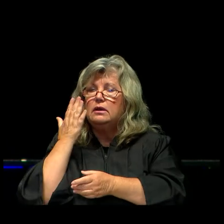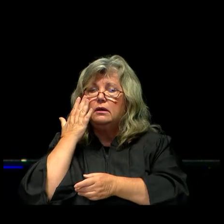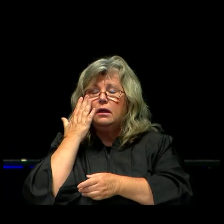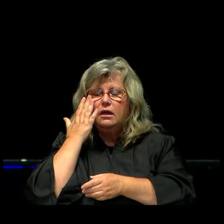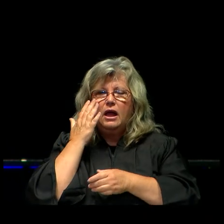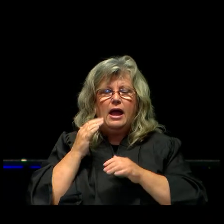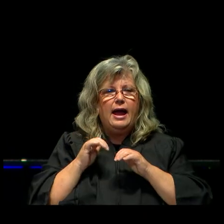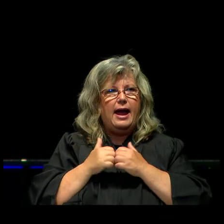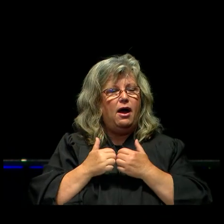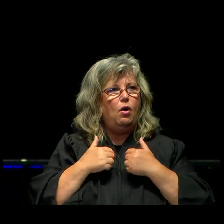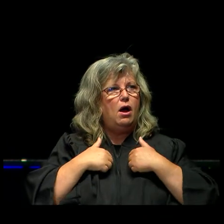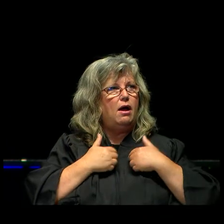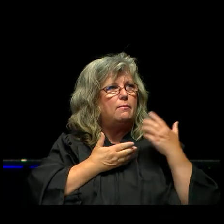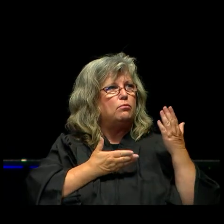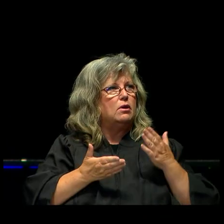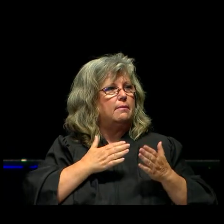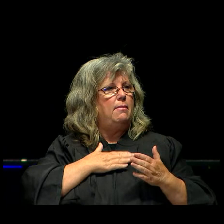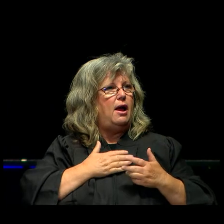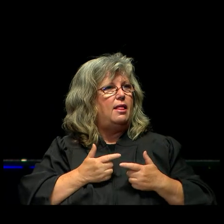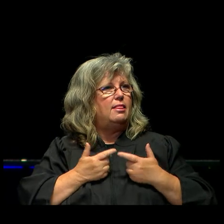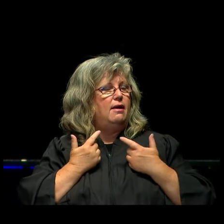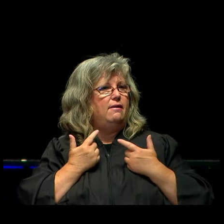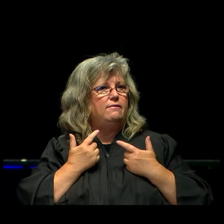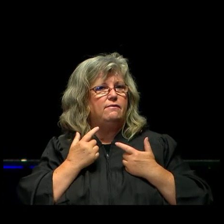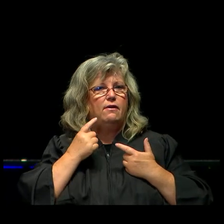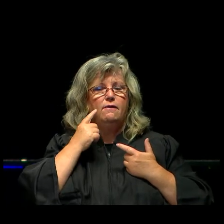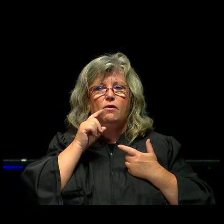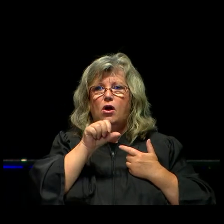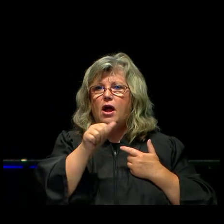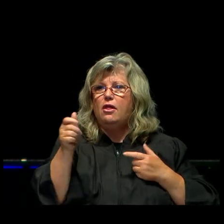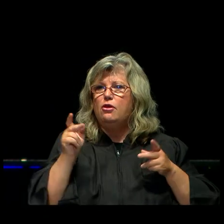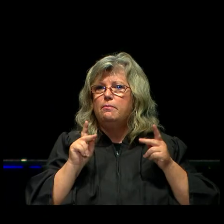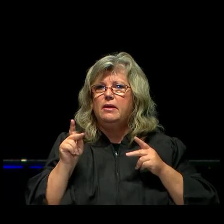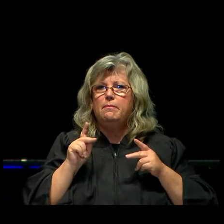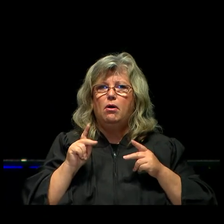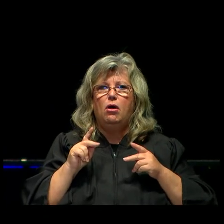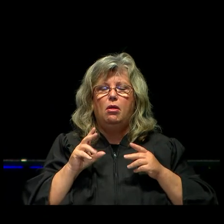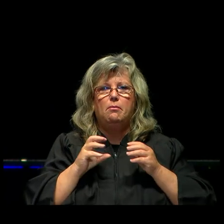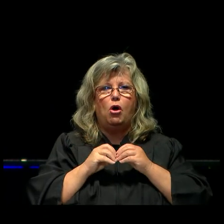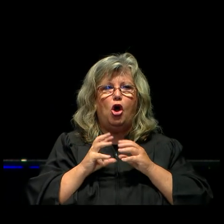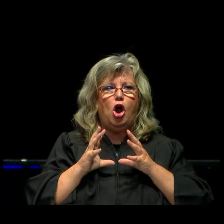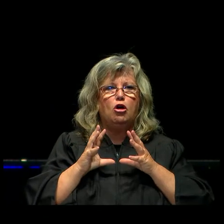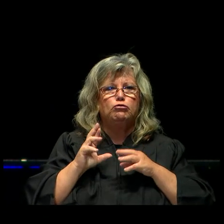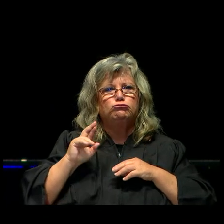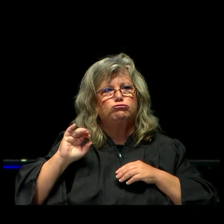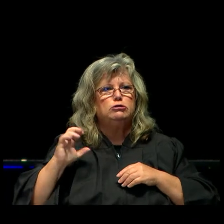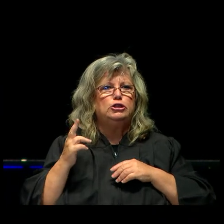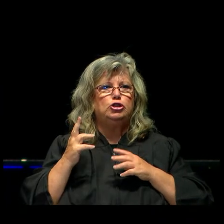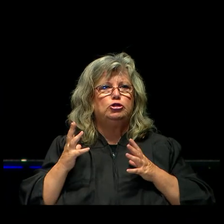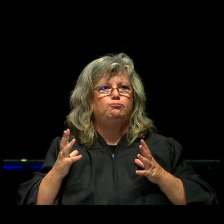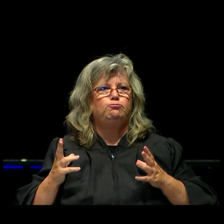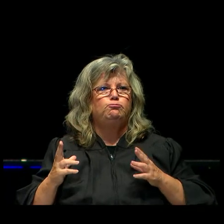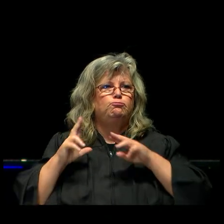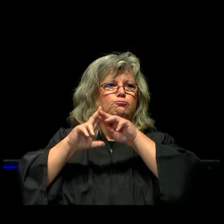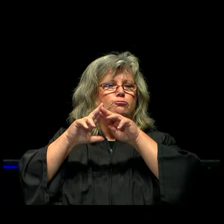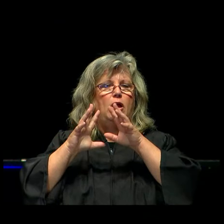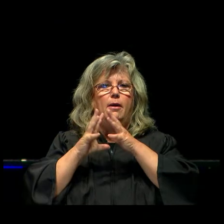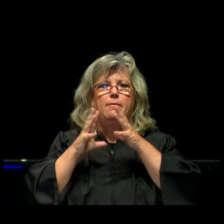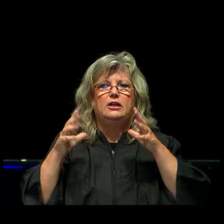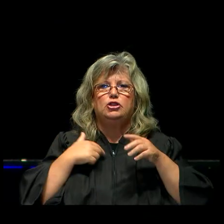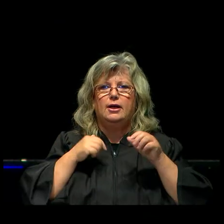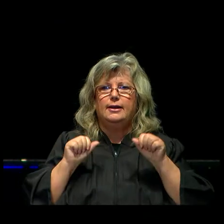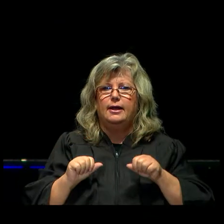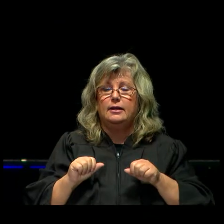my life for others as an enrichment as much as I can? And sometimes life